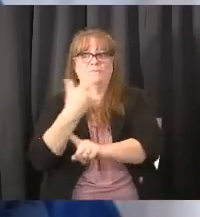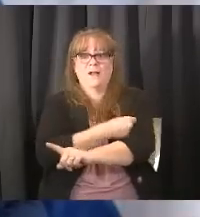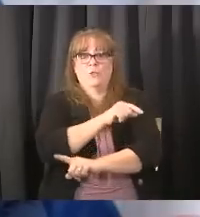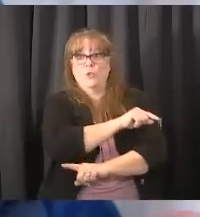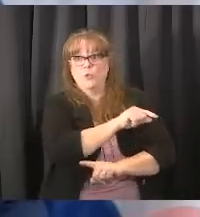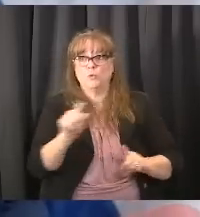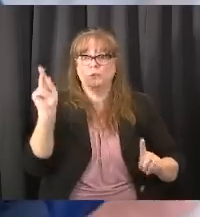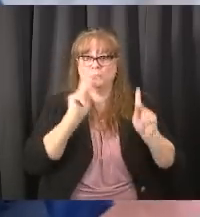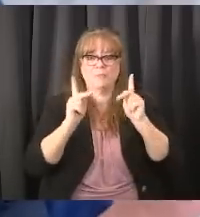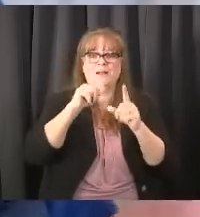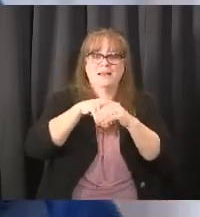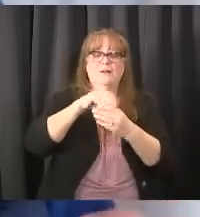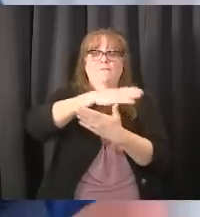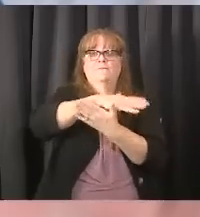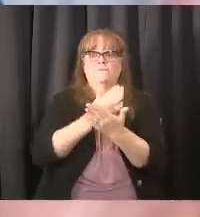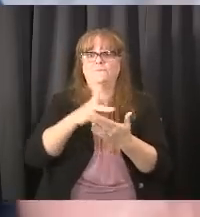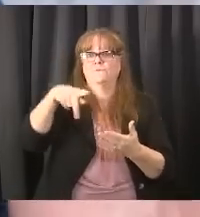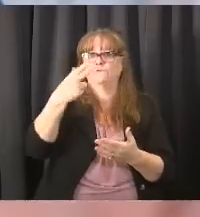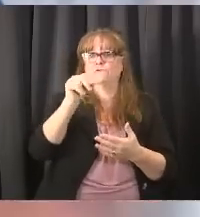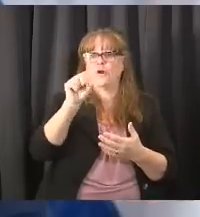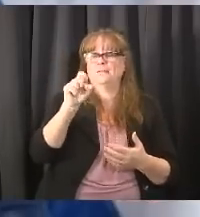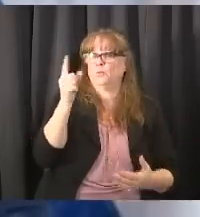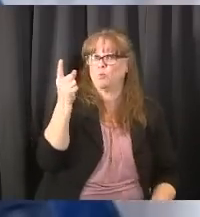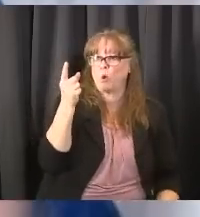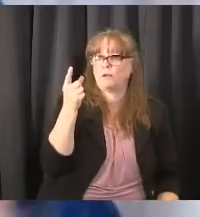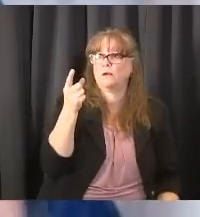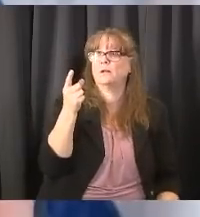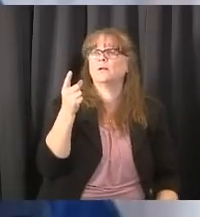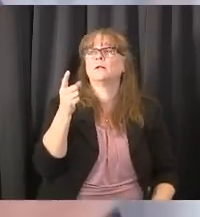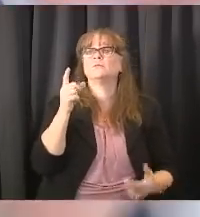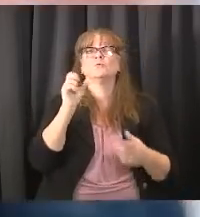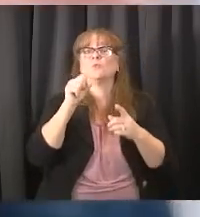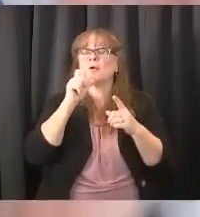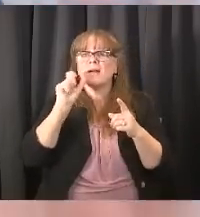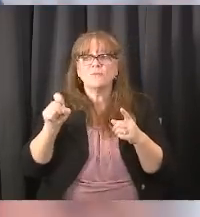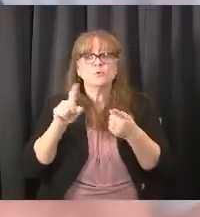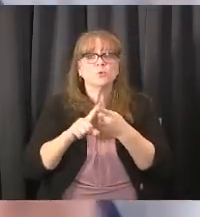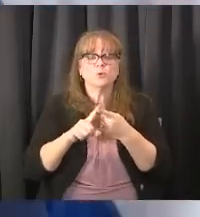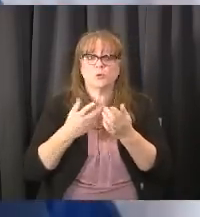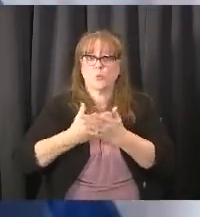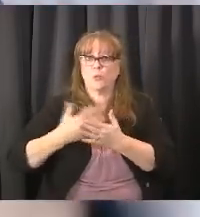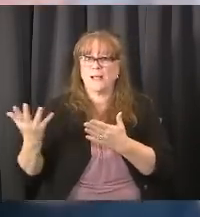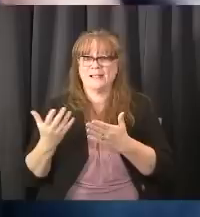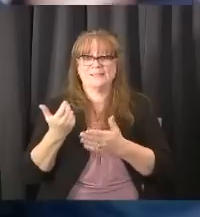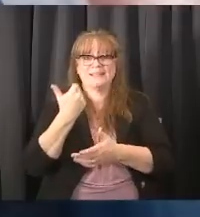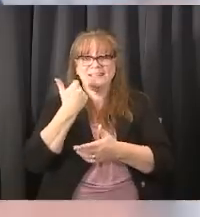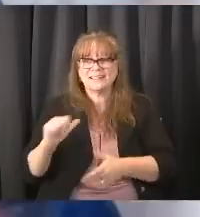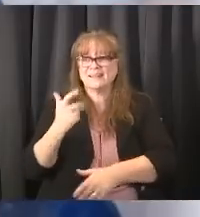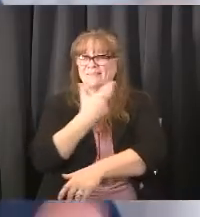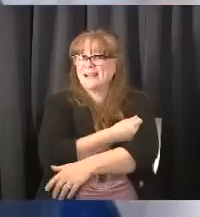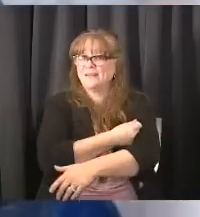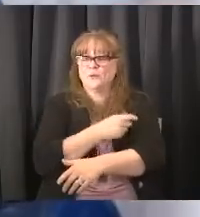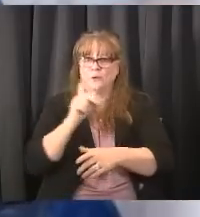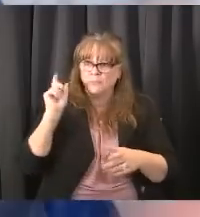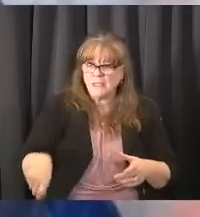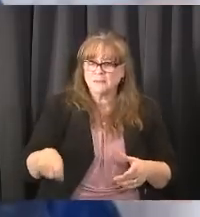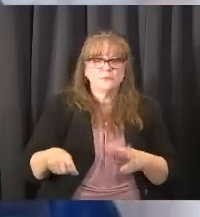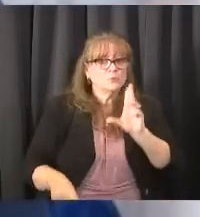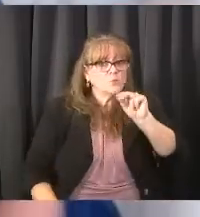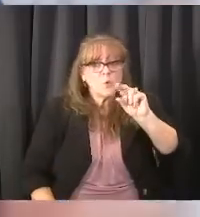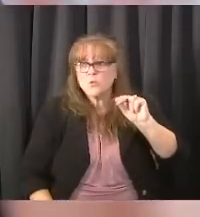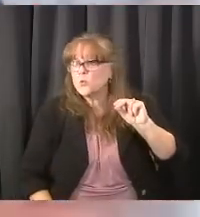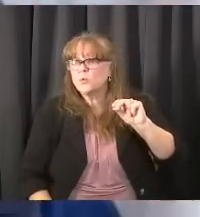dosage wasted. And it would be insincere to say you couldn't find somebody eligible when there's 700,000 people that